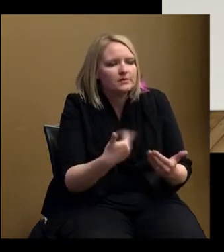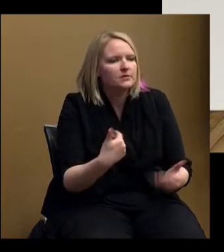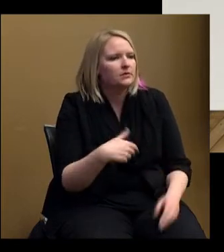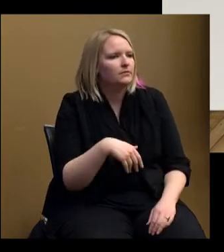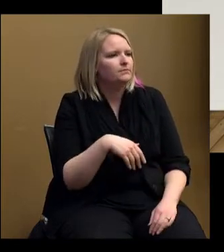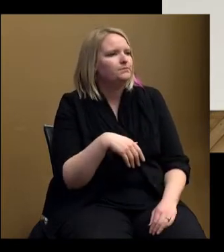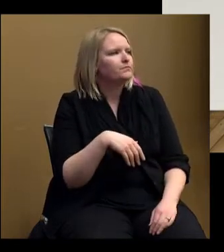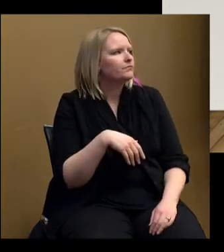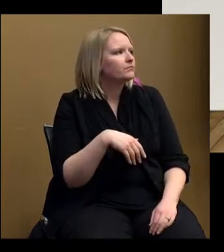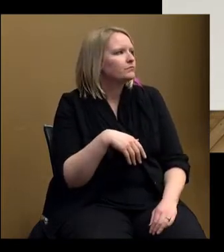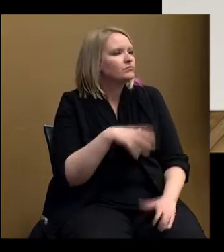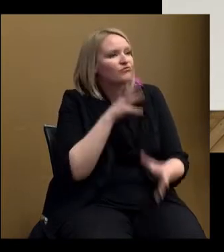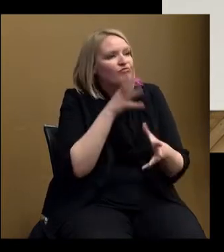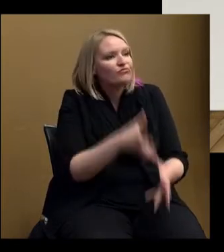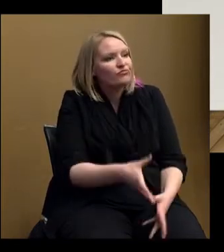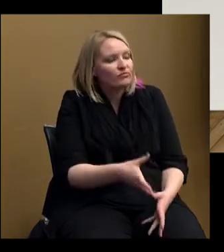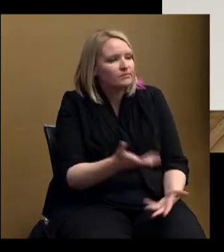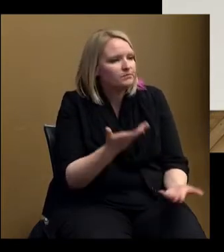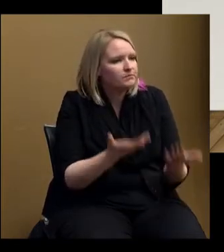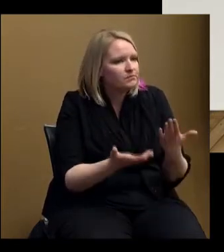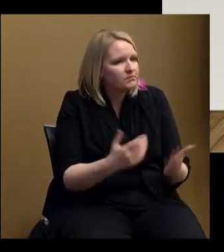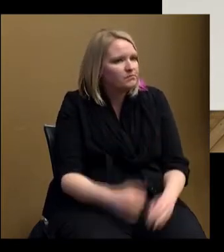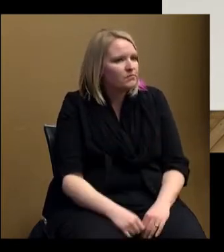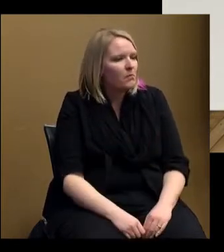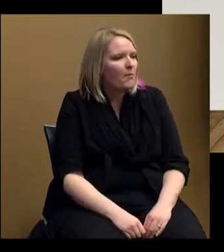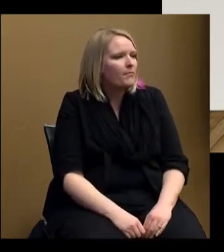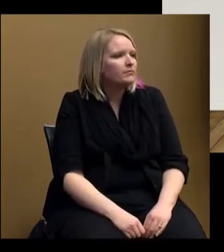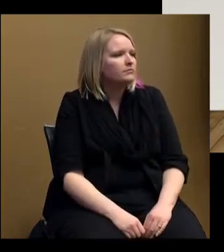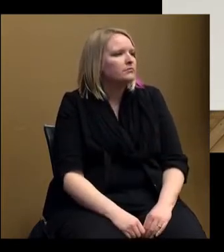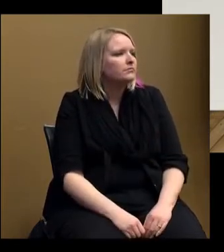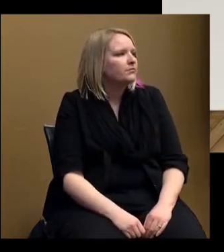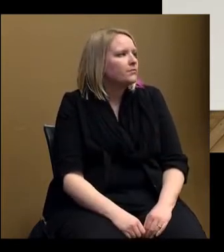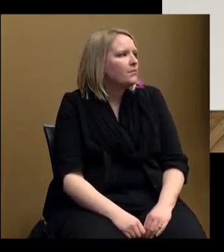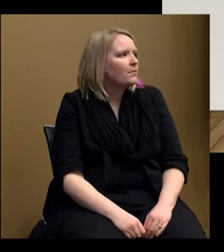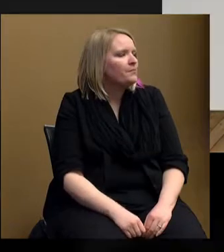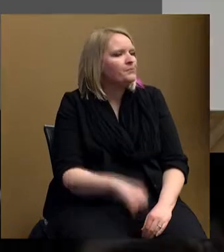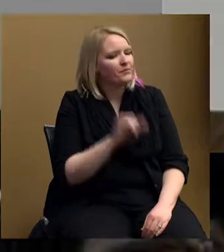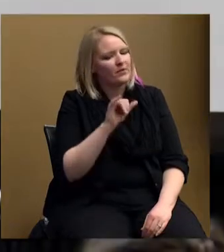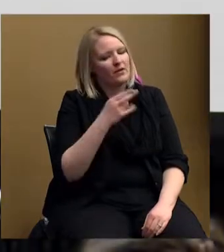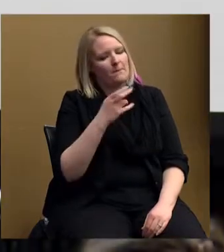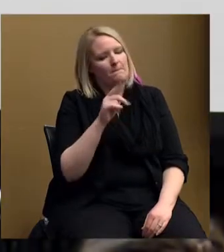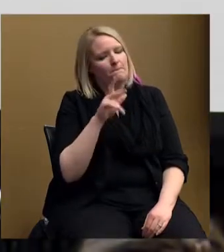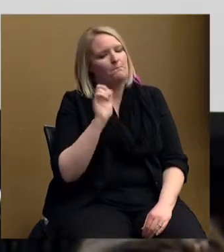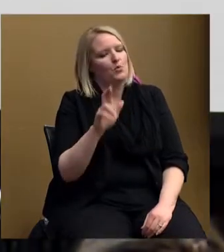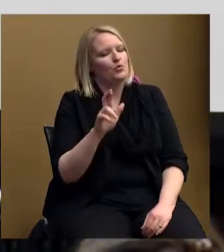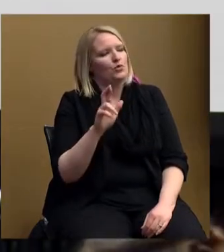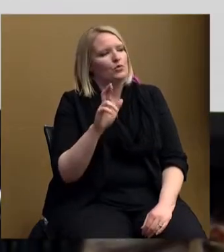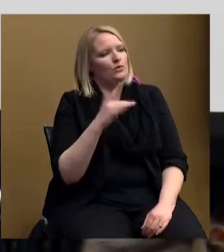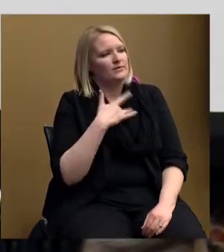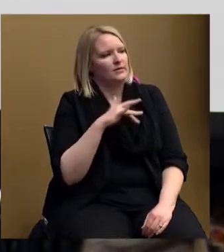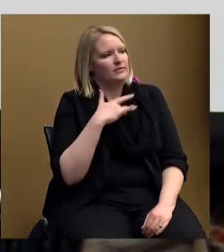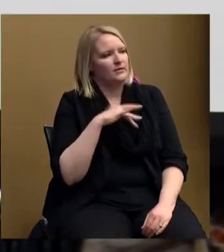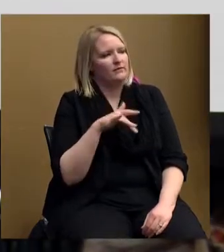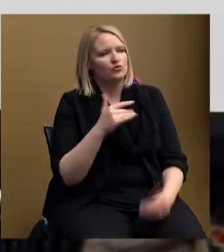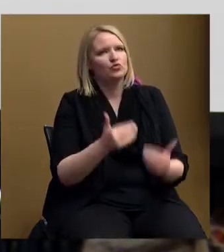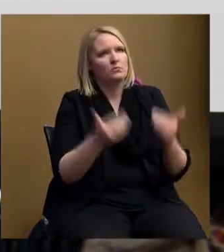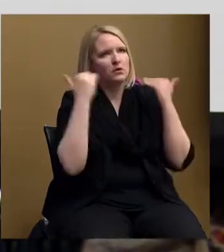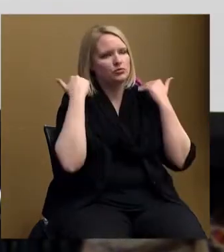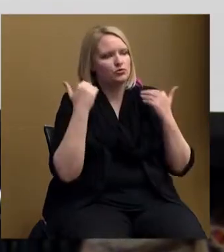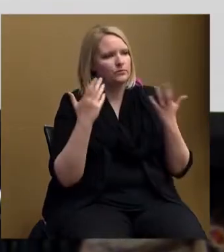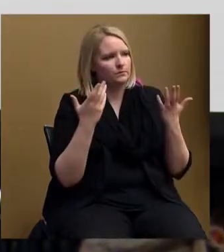may regurgitate, okay? So that's hypersensitivity. There's too